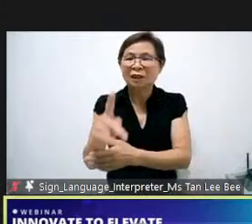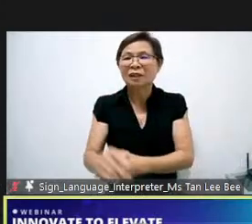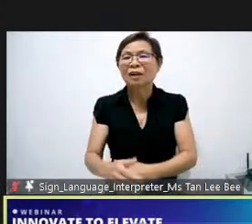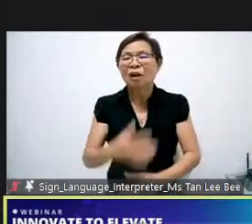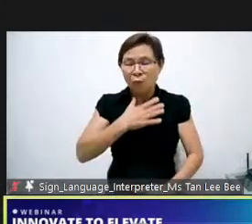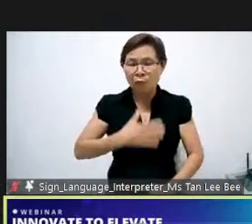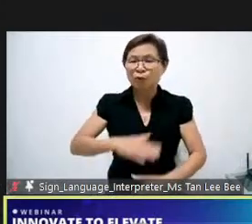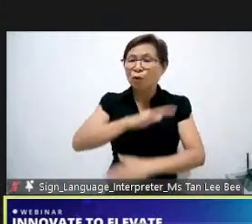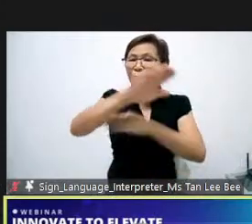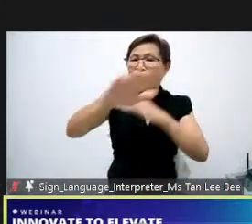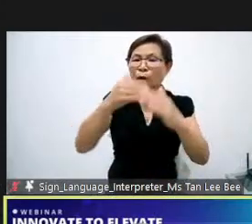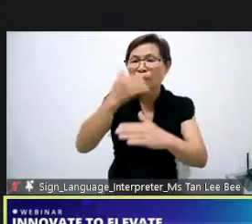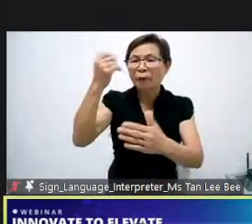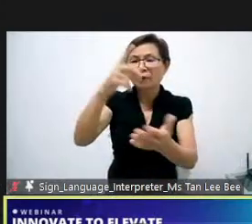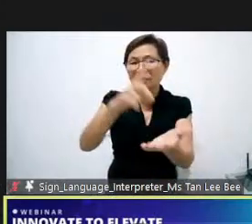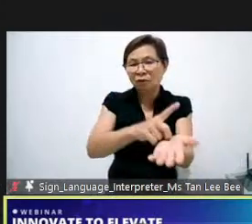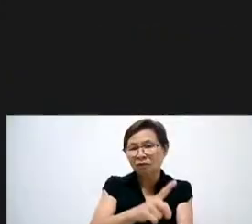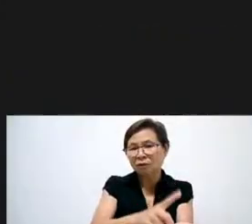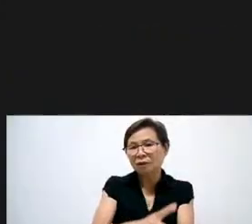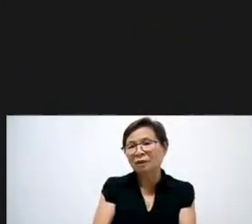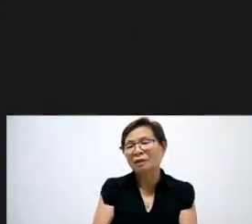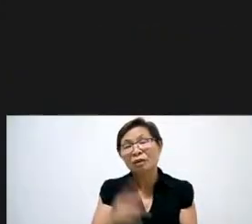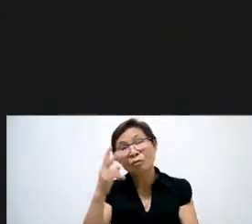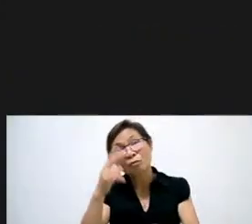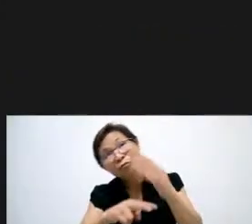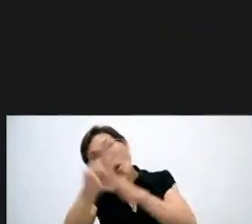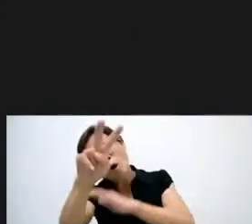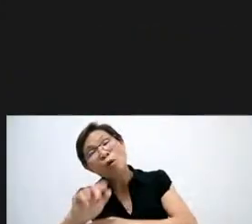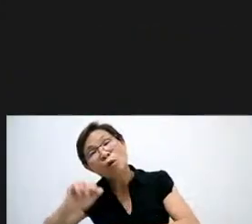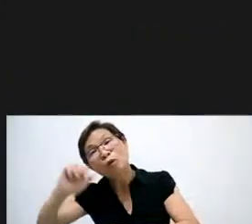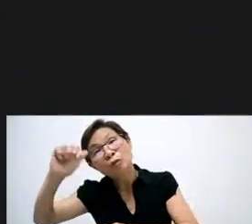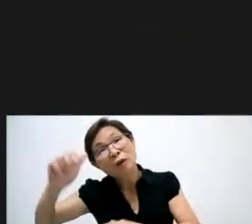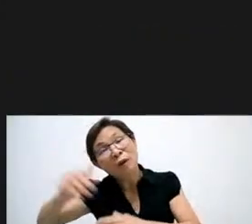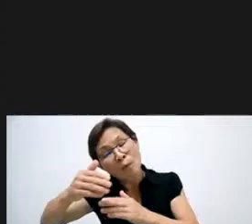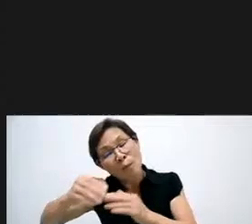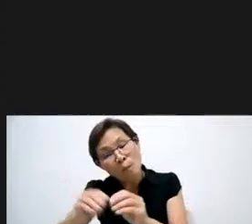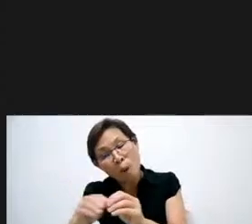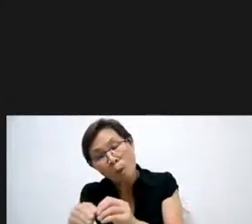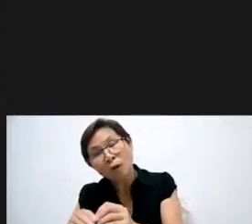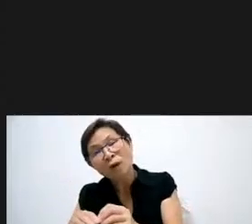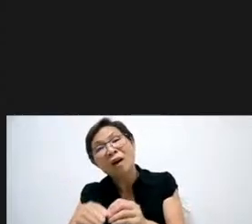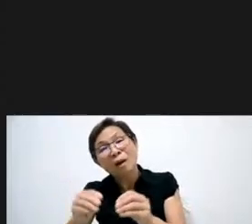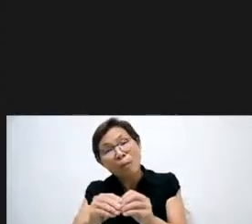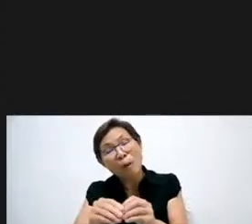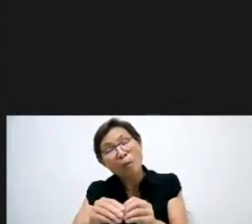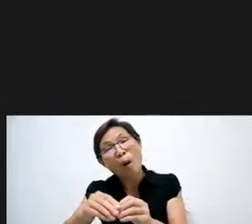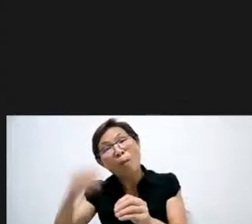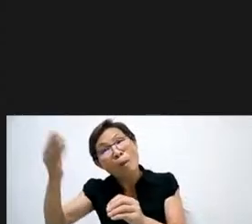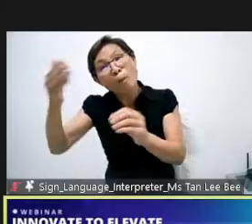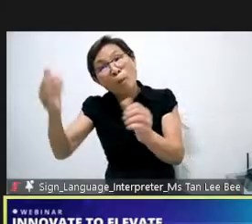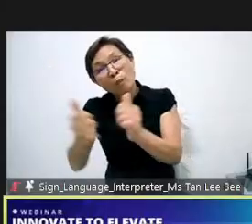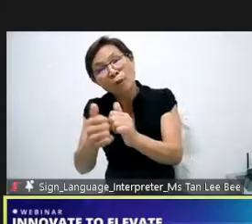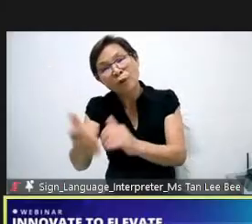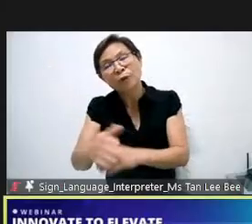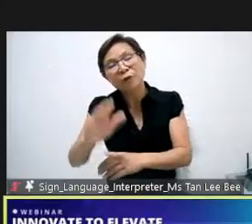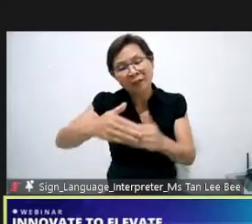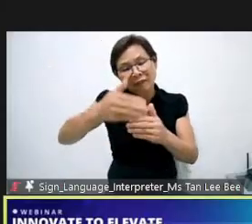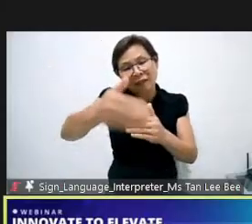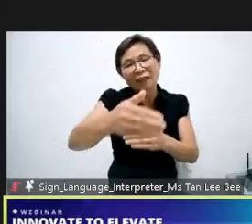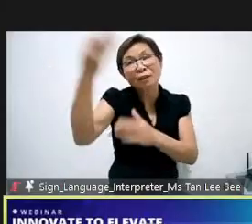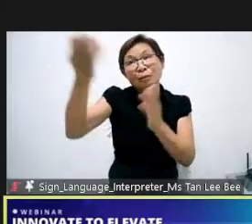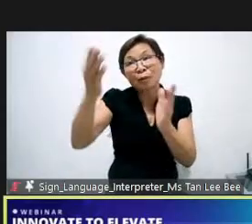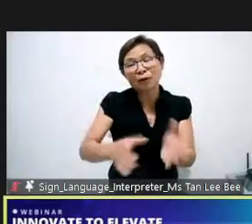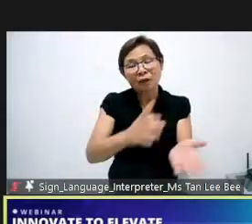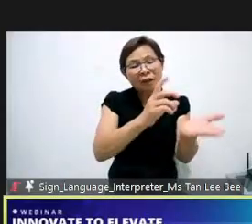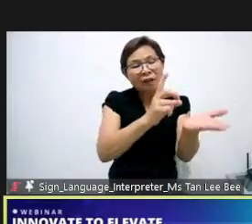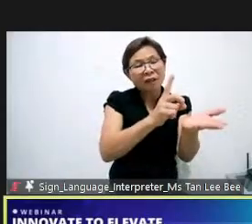best, Doctor. Looking forward to more sessions with you, inshallah. So moving on, I would like to invite our next speaker,